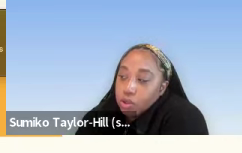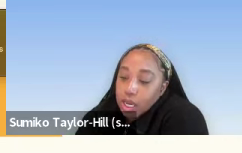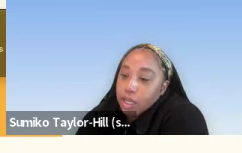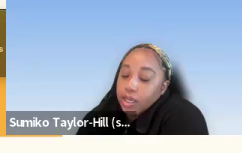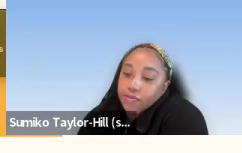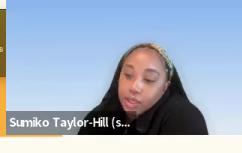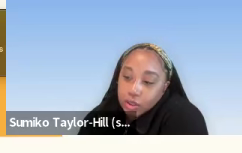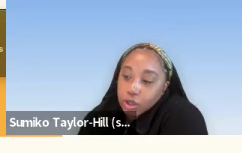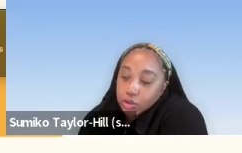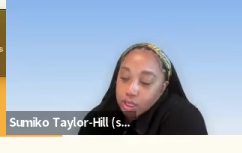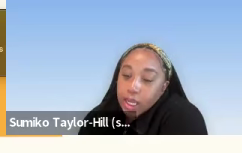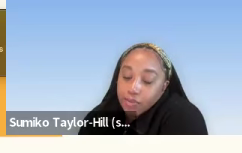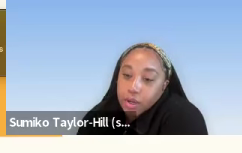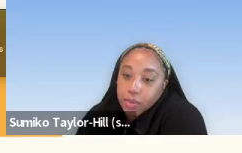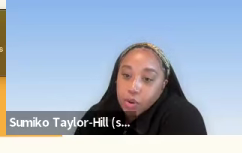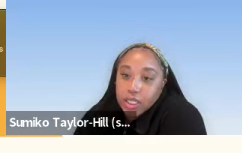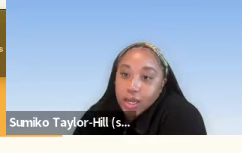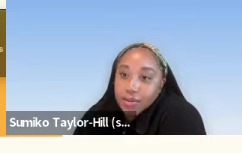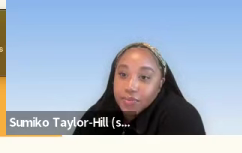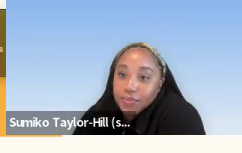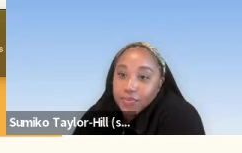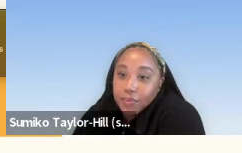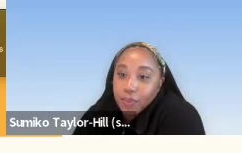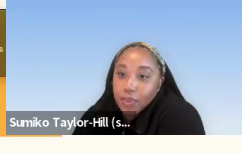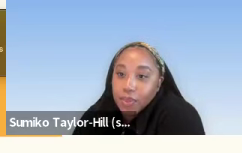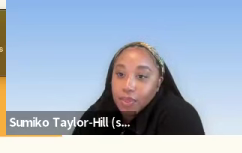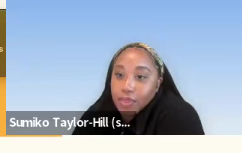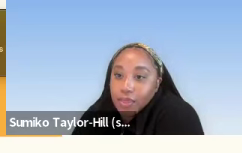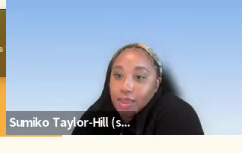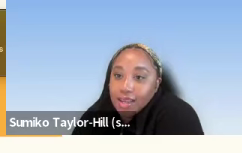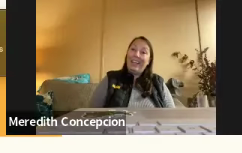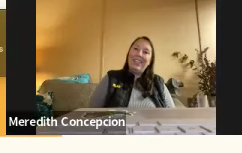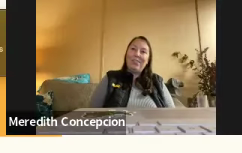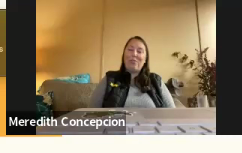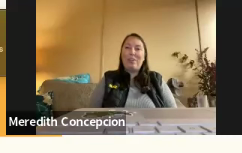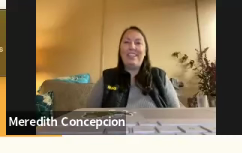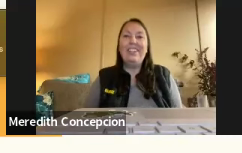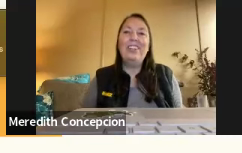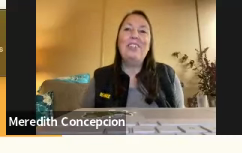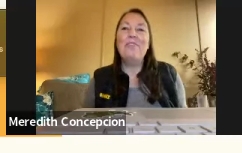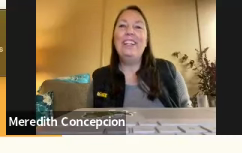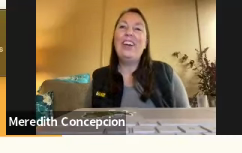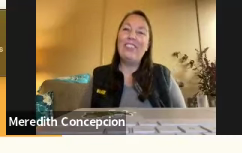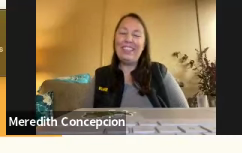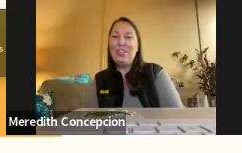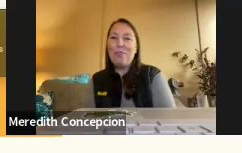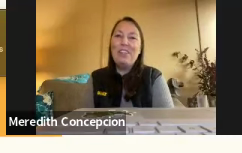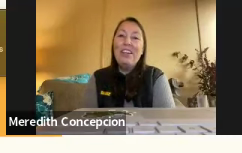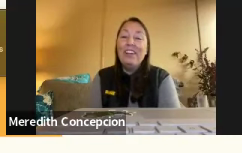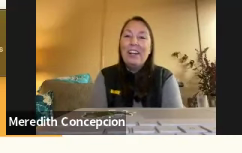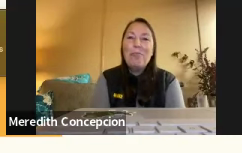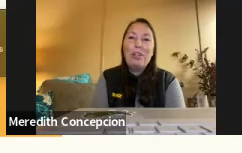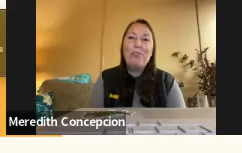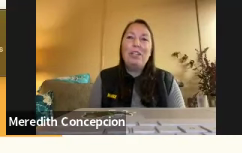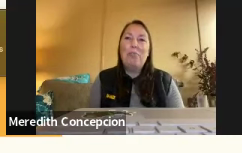defining rules, timeline, and funding structures came from OHA? Hi, thank you, everybody. Hopefully you can hear